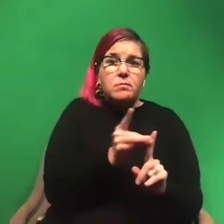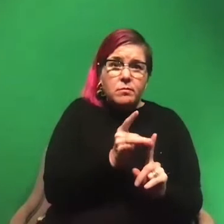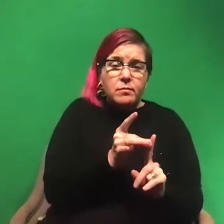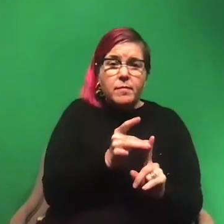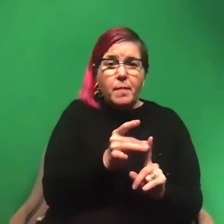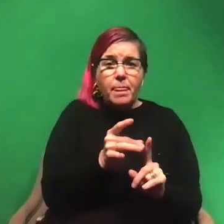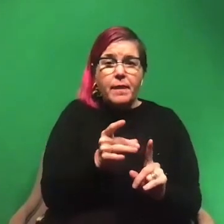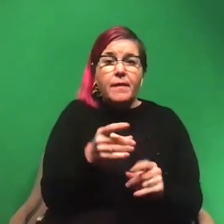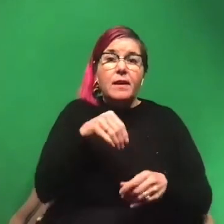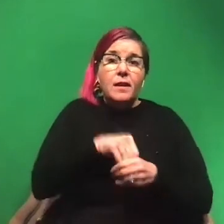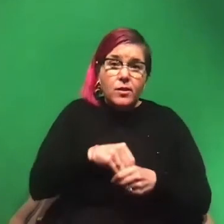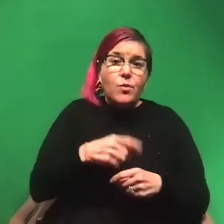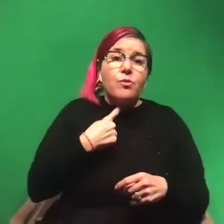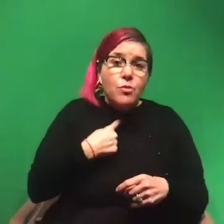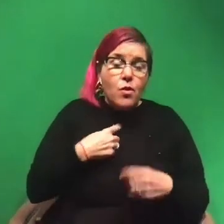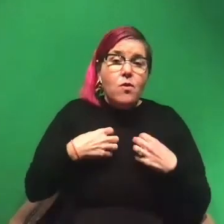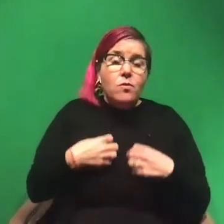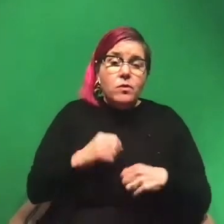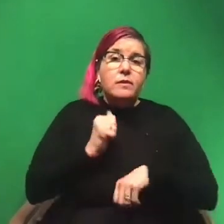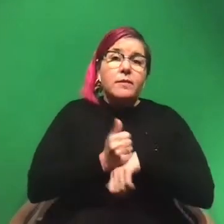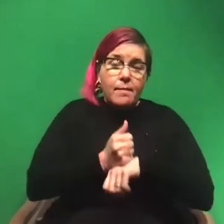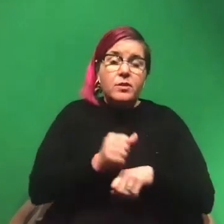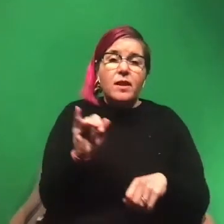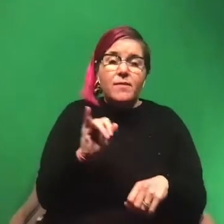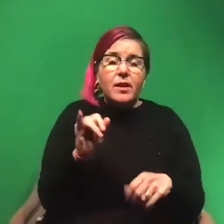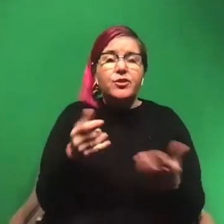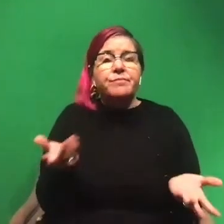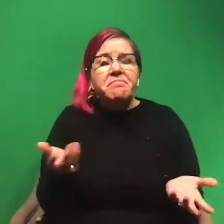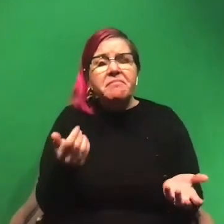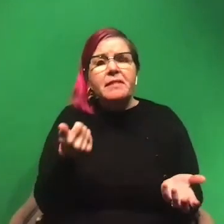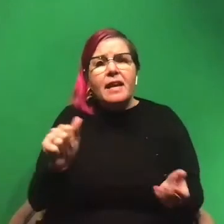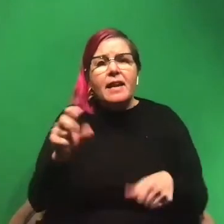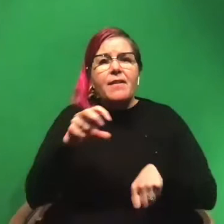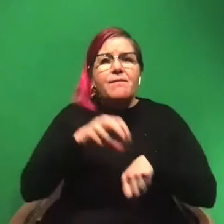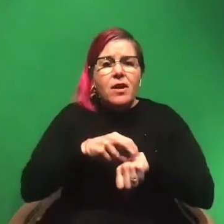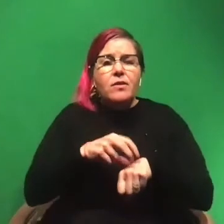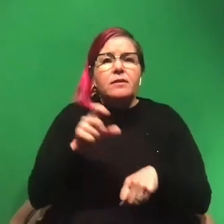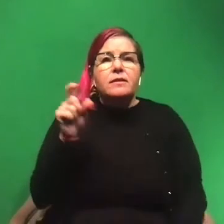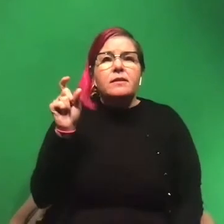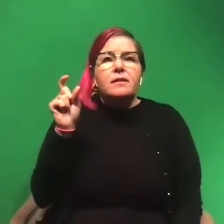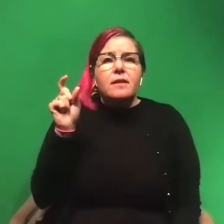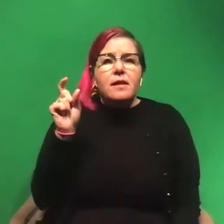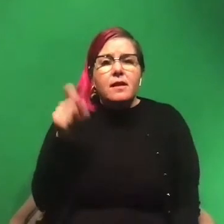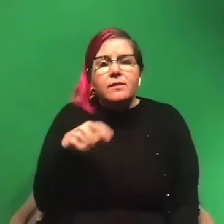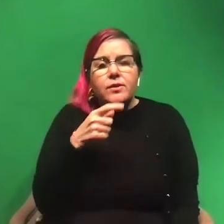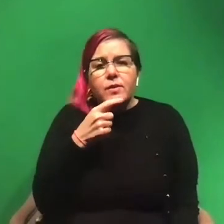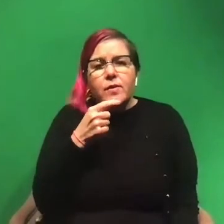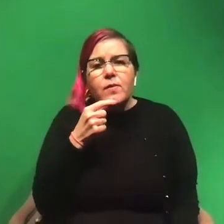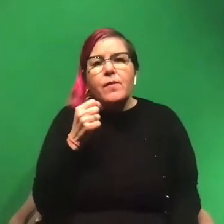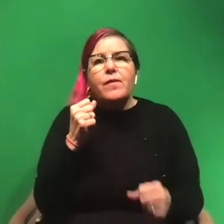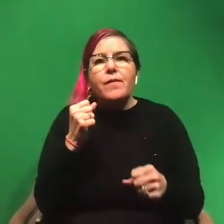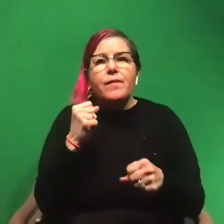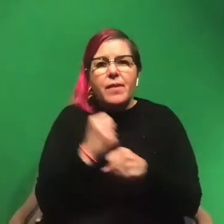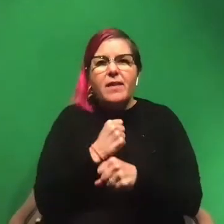get into your throat and establish an infection. So any virus out there has to fight all these different